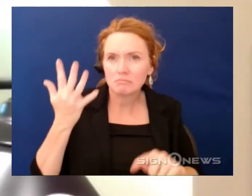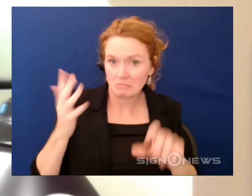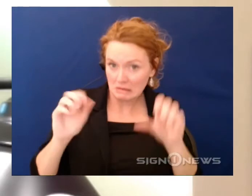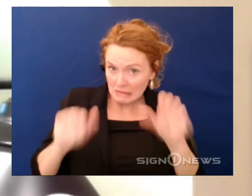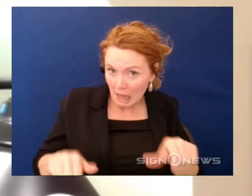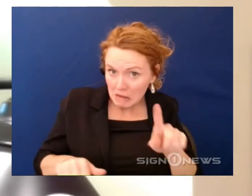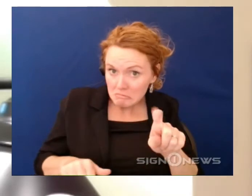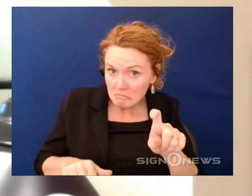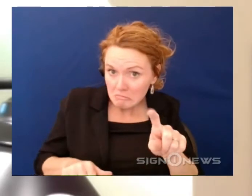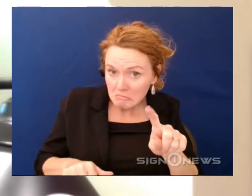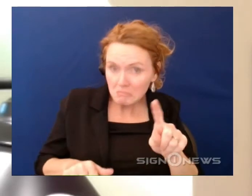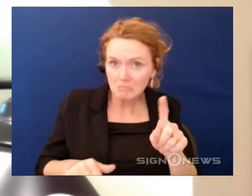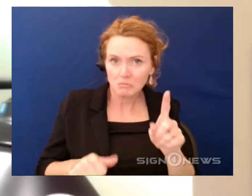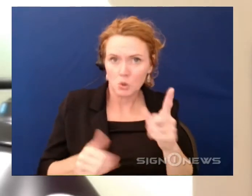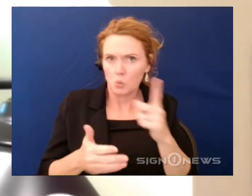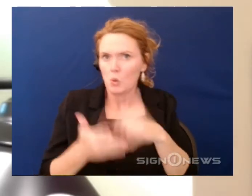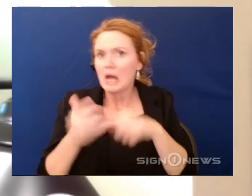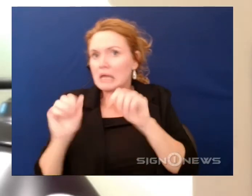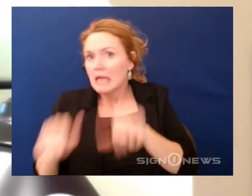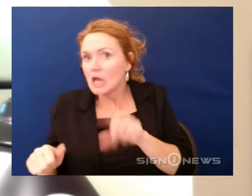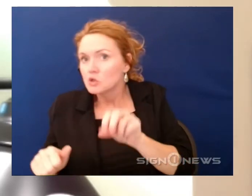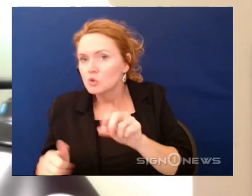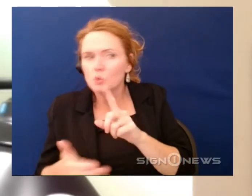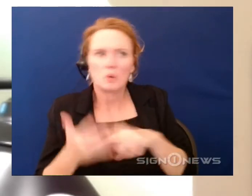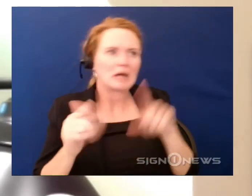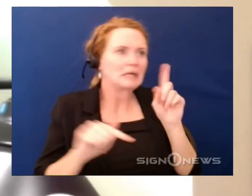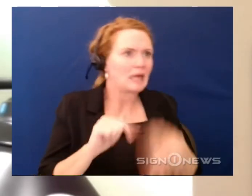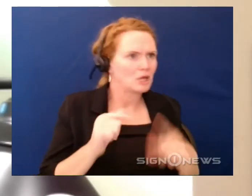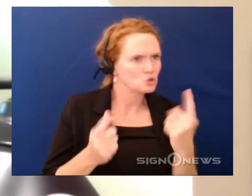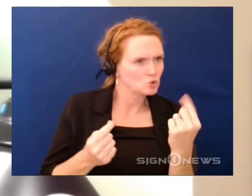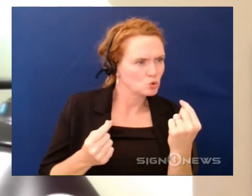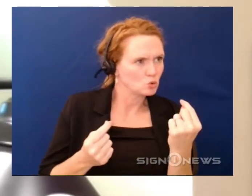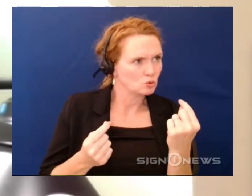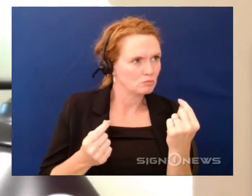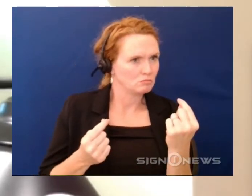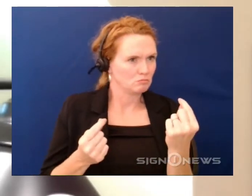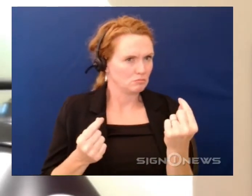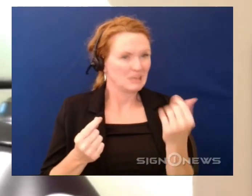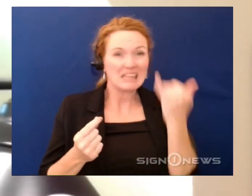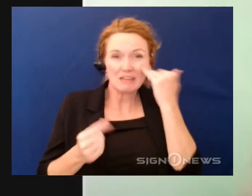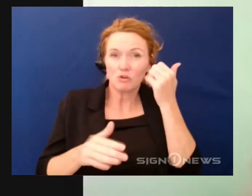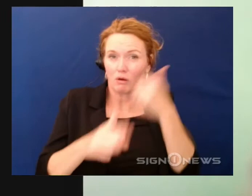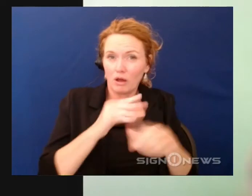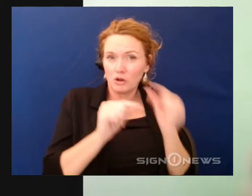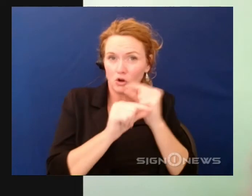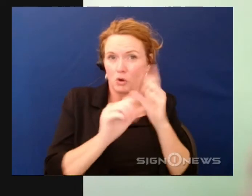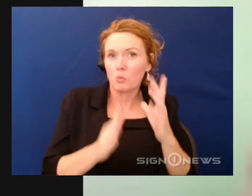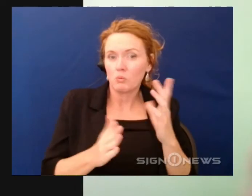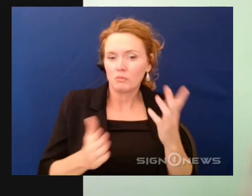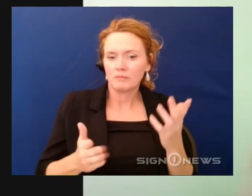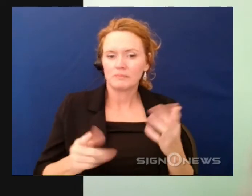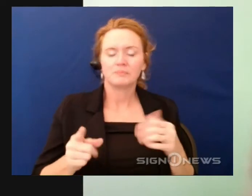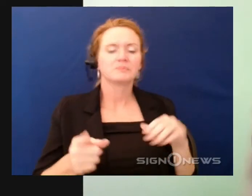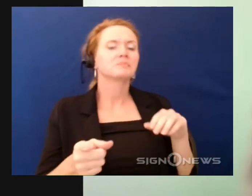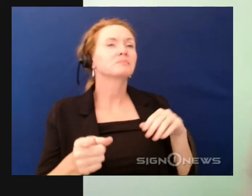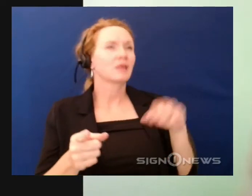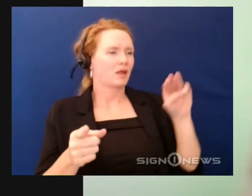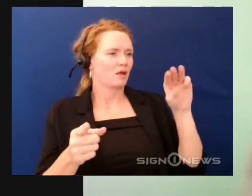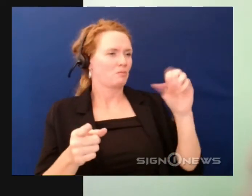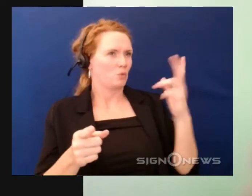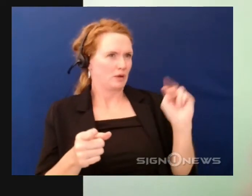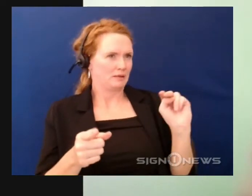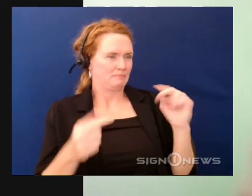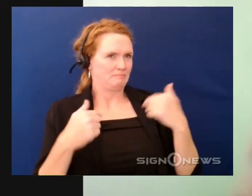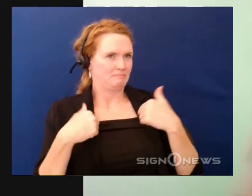It calls into question your credibility, I guess, right? If you're subject to a guardianship. I don't know of any this is Morgan. I don't know of